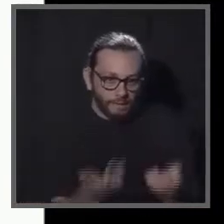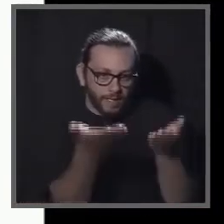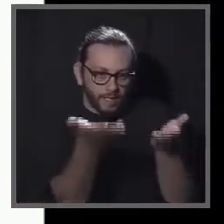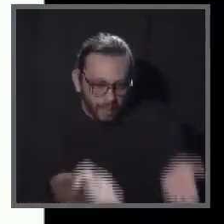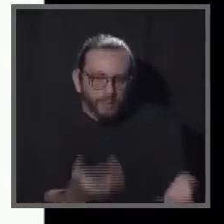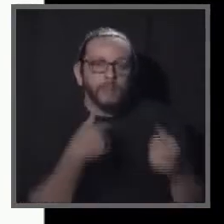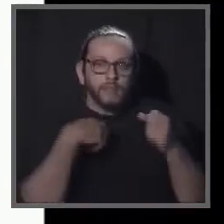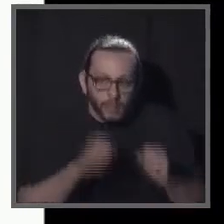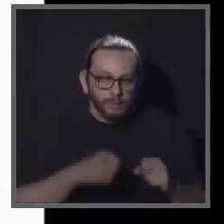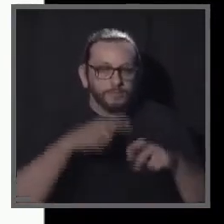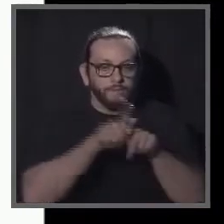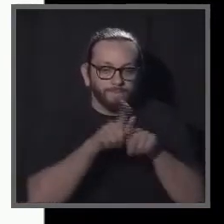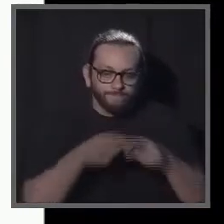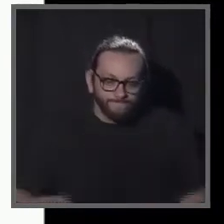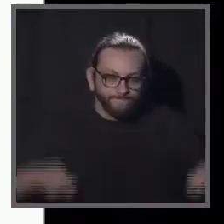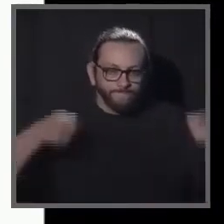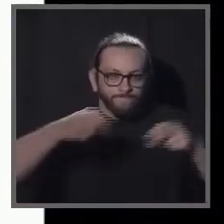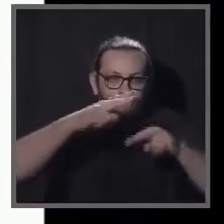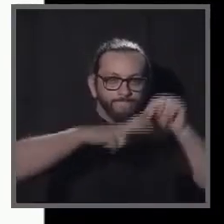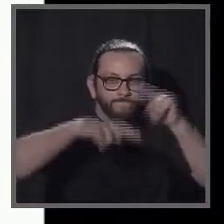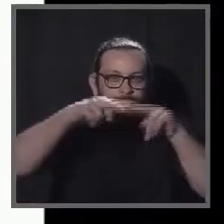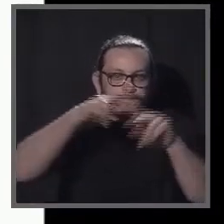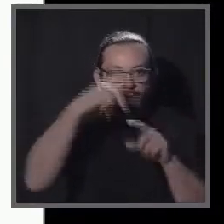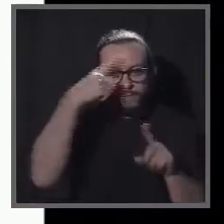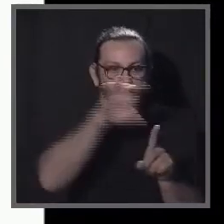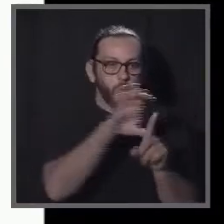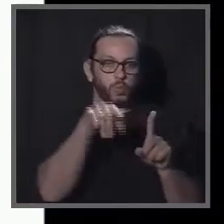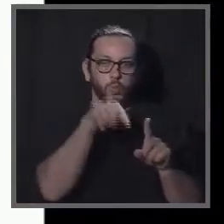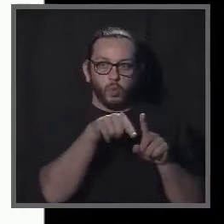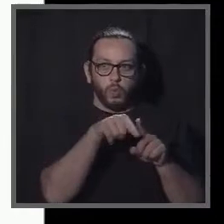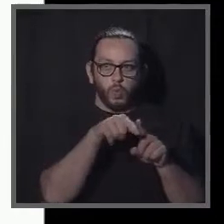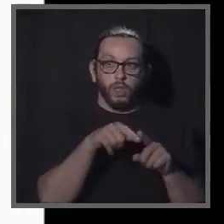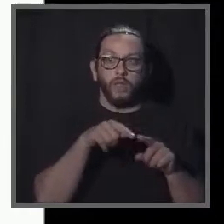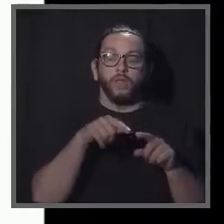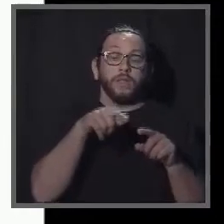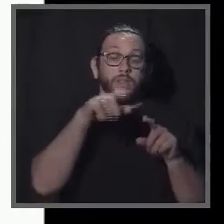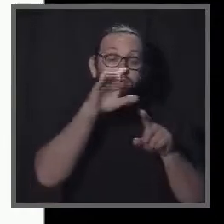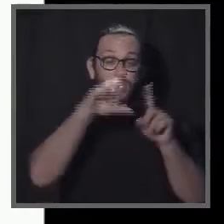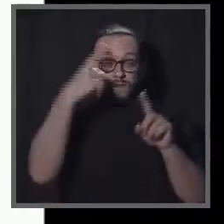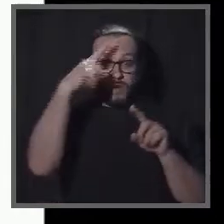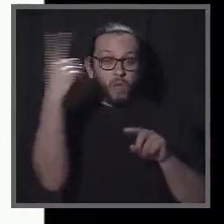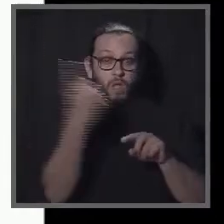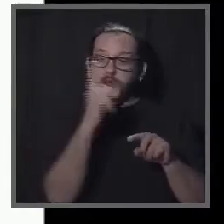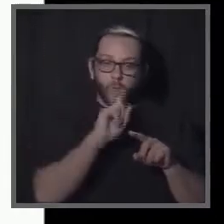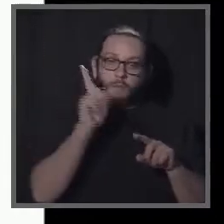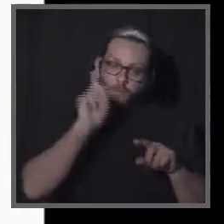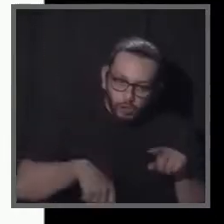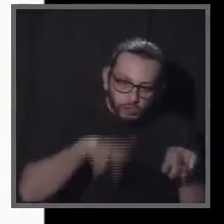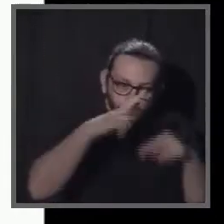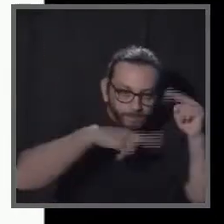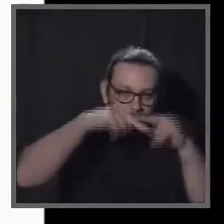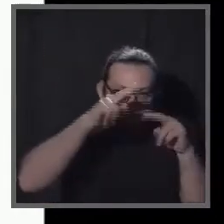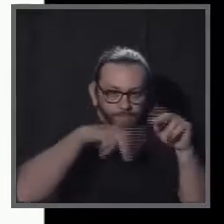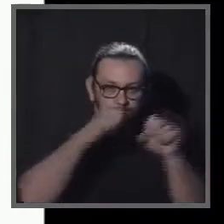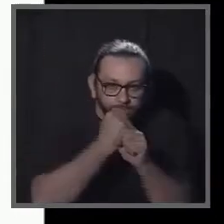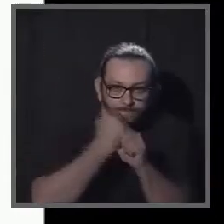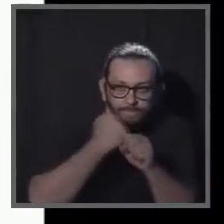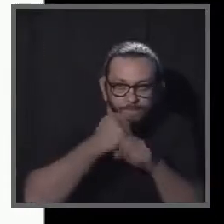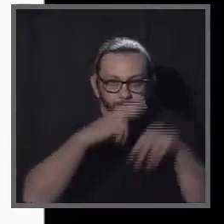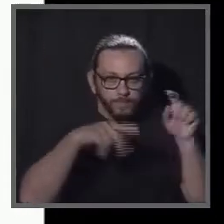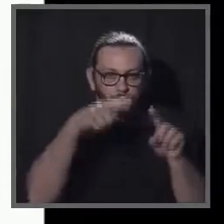the place, we work from within, from this context. And this is very important because this